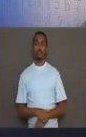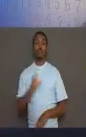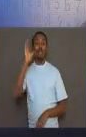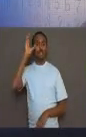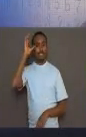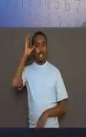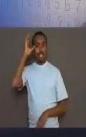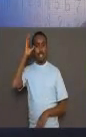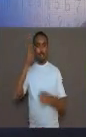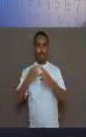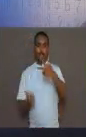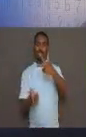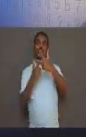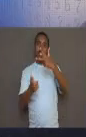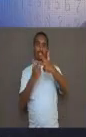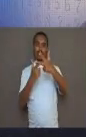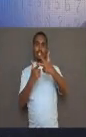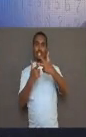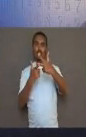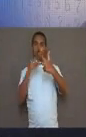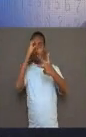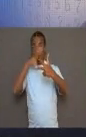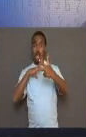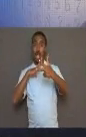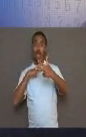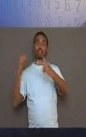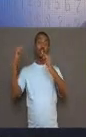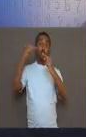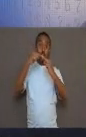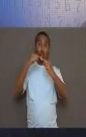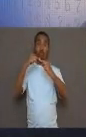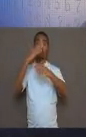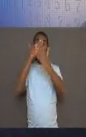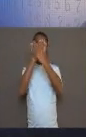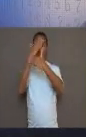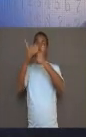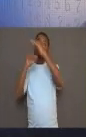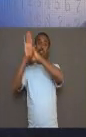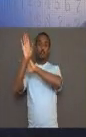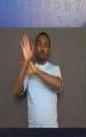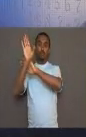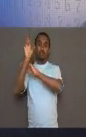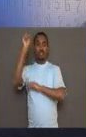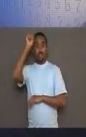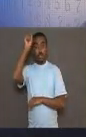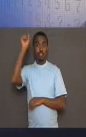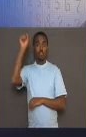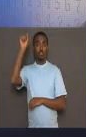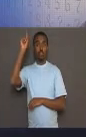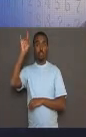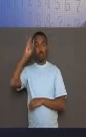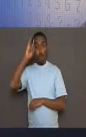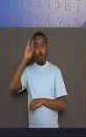China became the 3rd country to put men in space with the Shenzhou program.